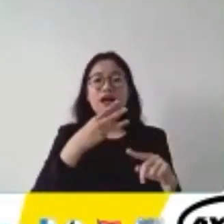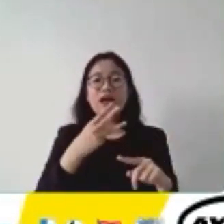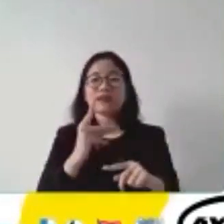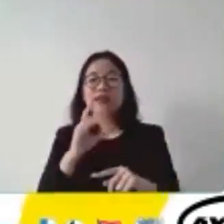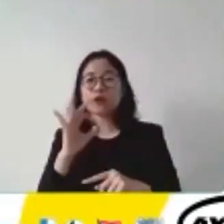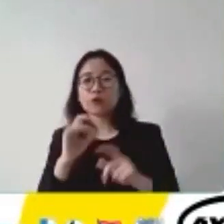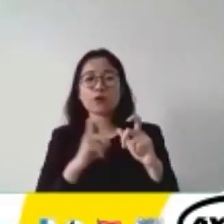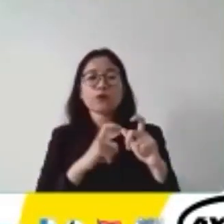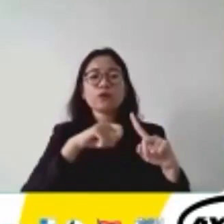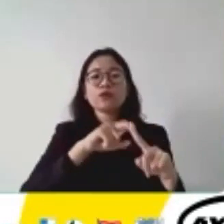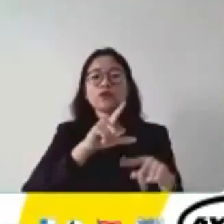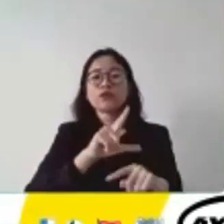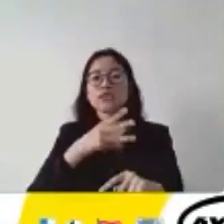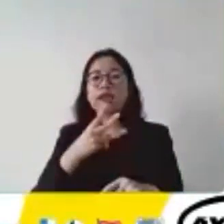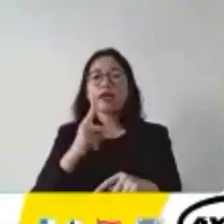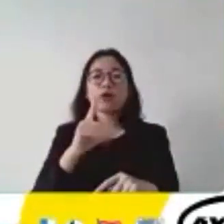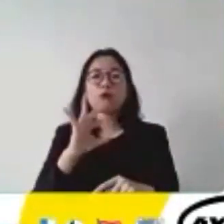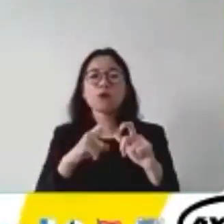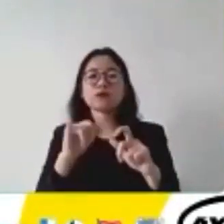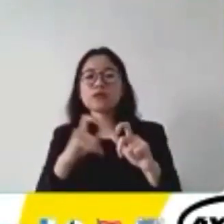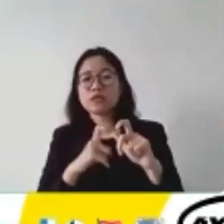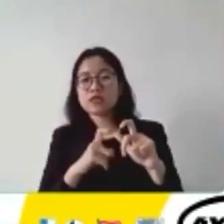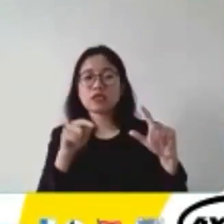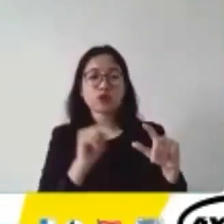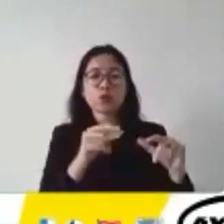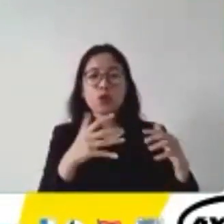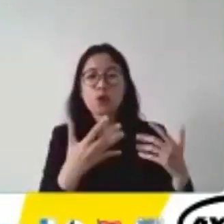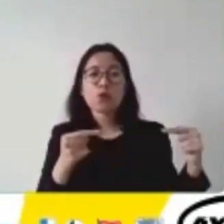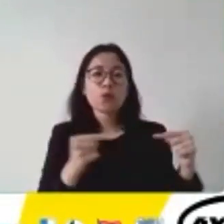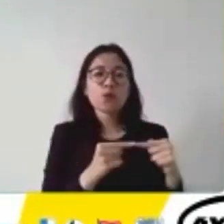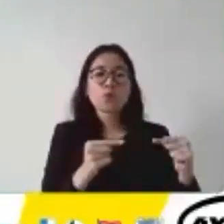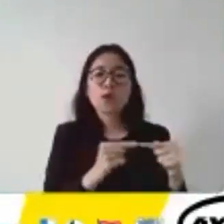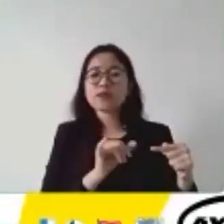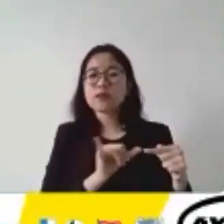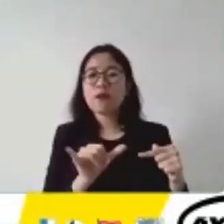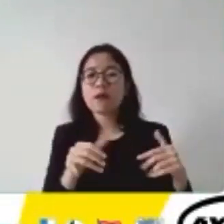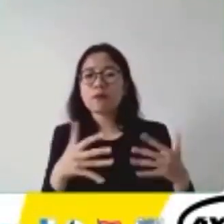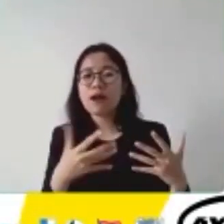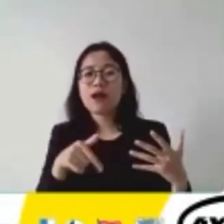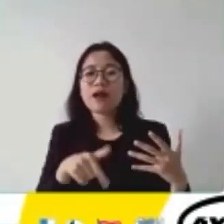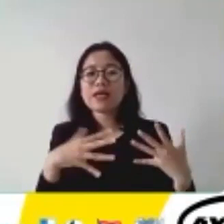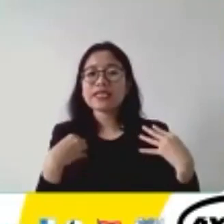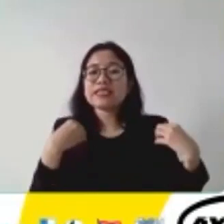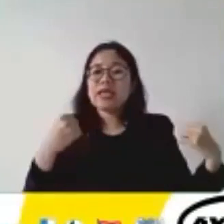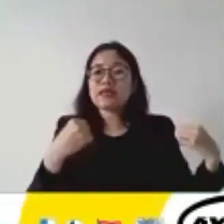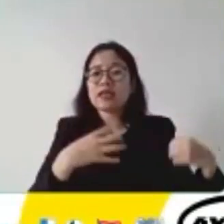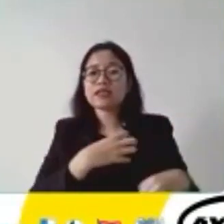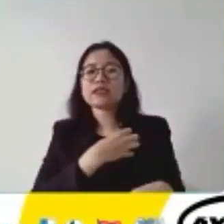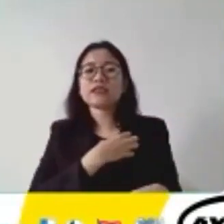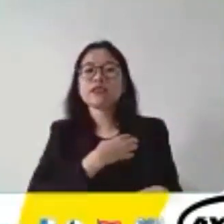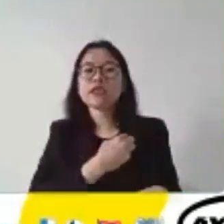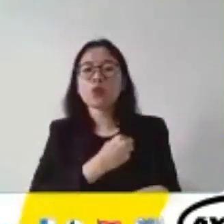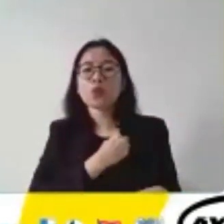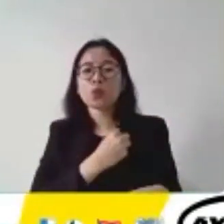atherosclerosis, which leads to heart attacks, starts in children. In adults, there's asthma, coronary heart disease,